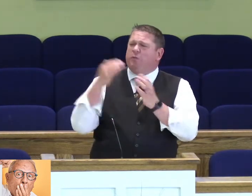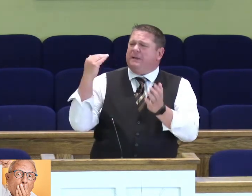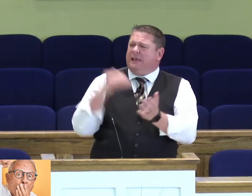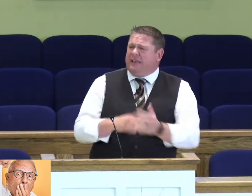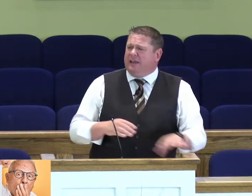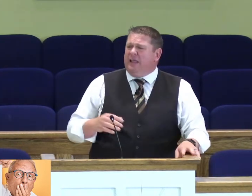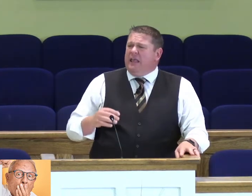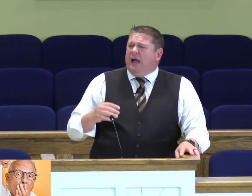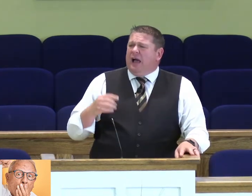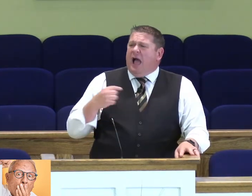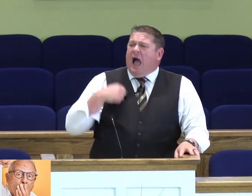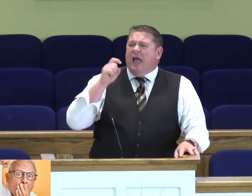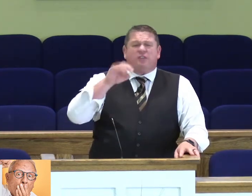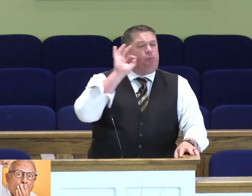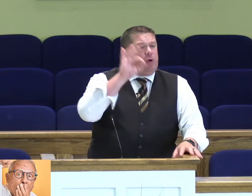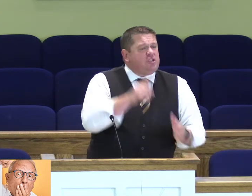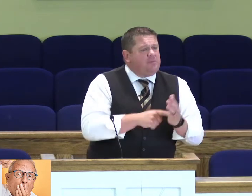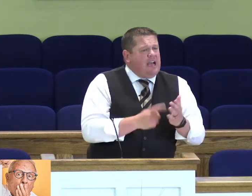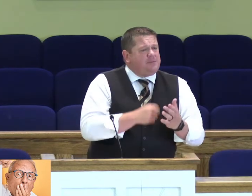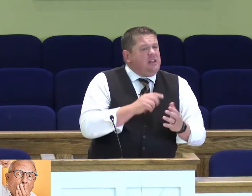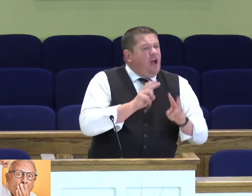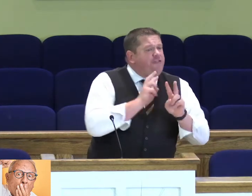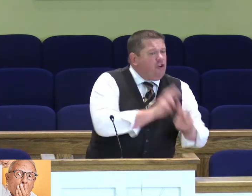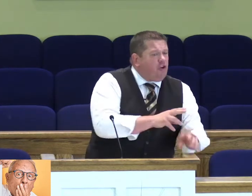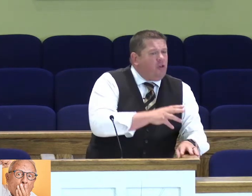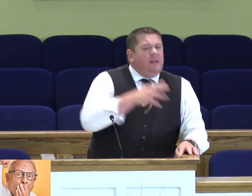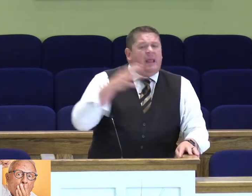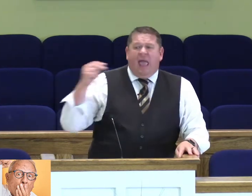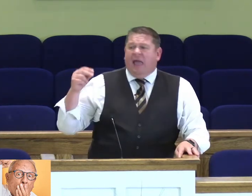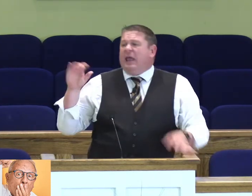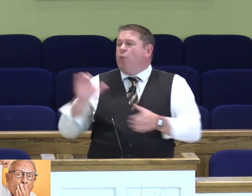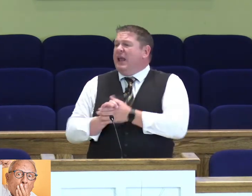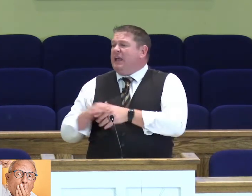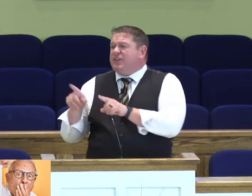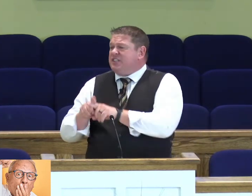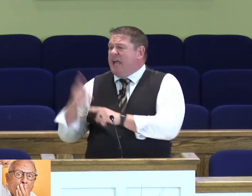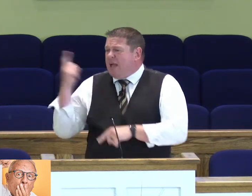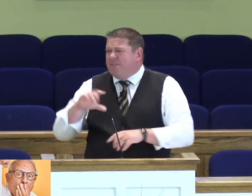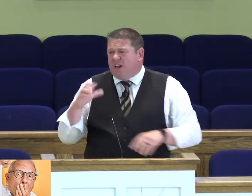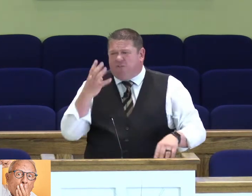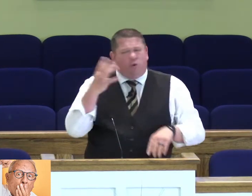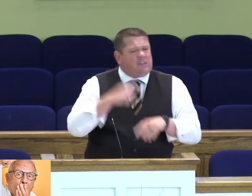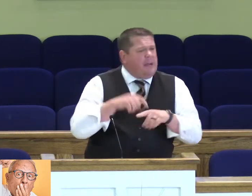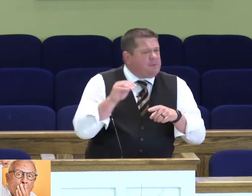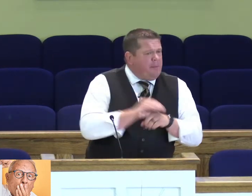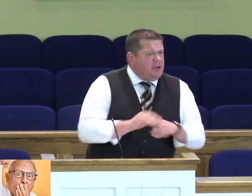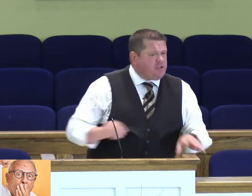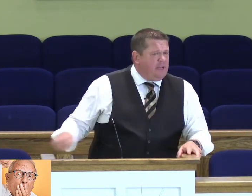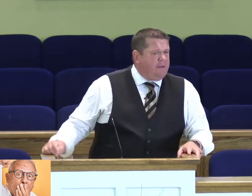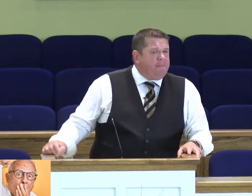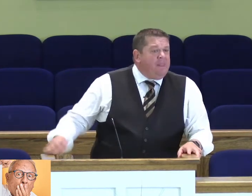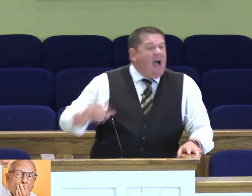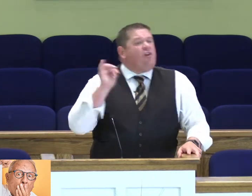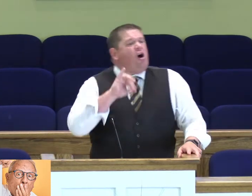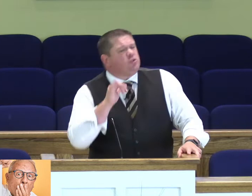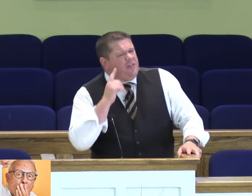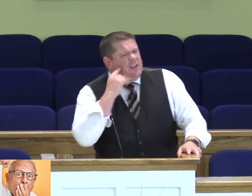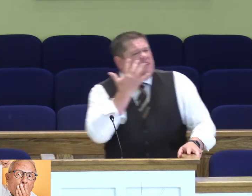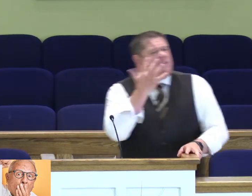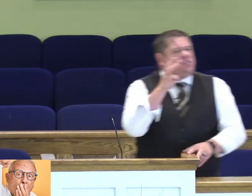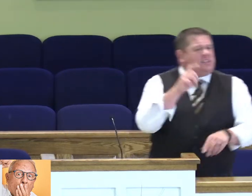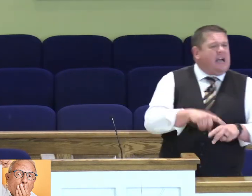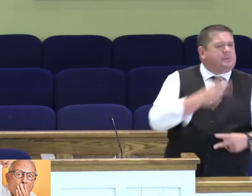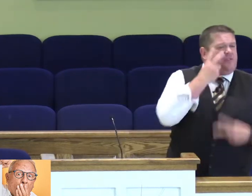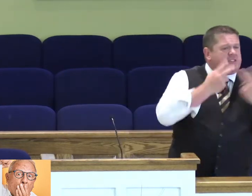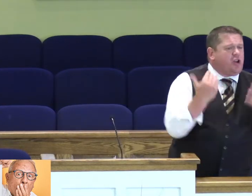times, it's worth repeating again. I have to preach sometimes a funeral and a wedding in the same day. I've done it 4 times in my ministry. I've also,